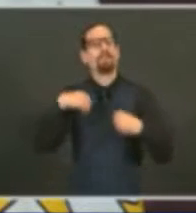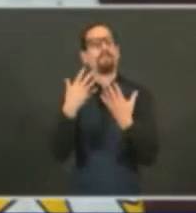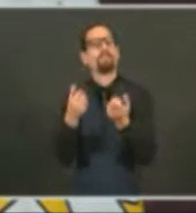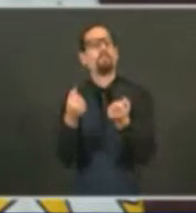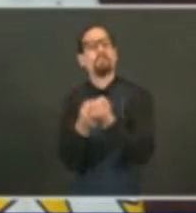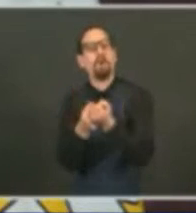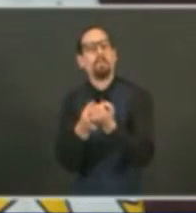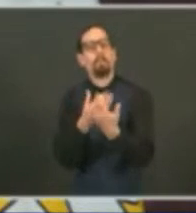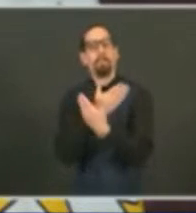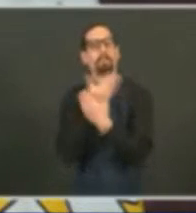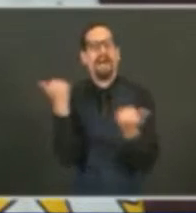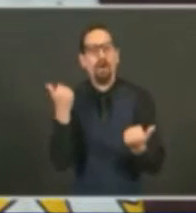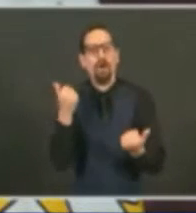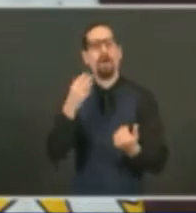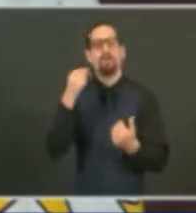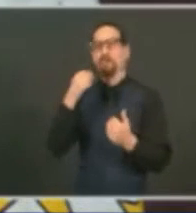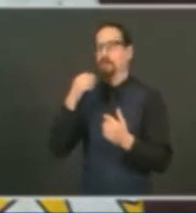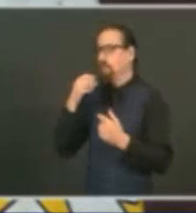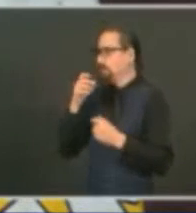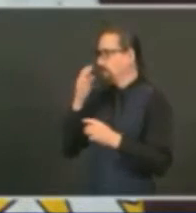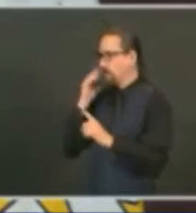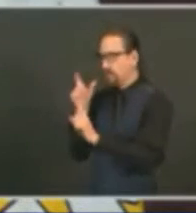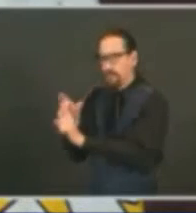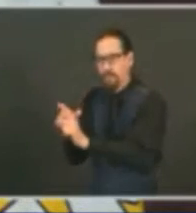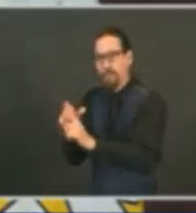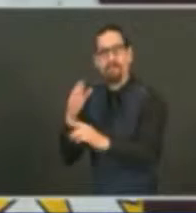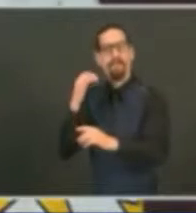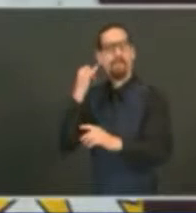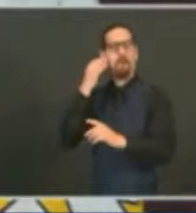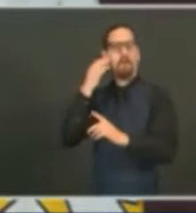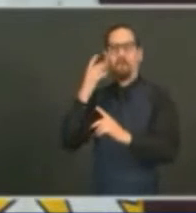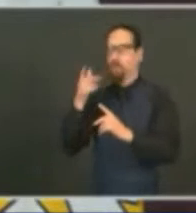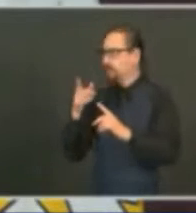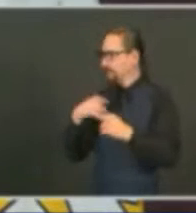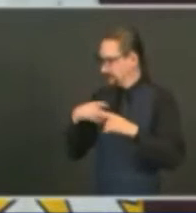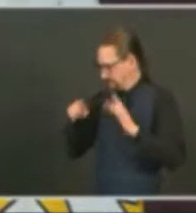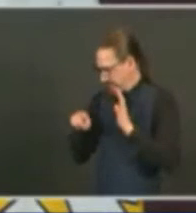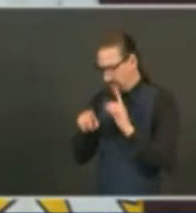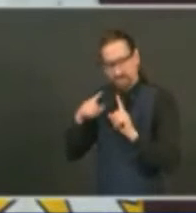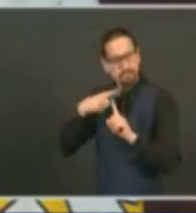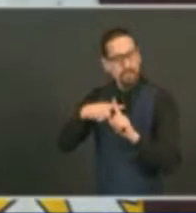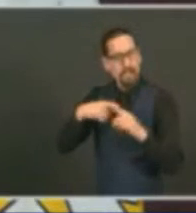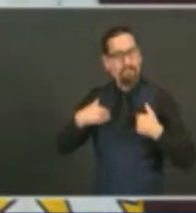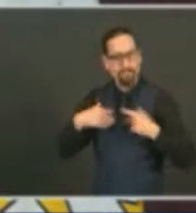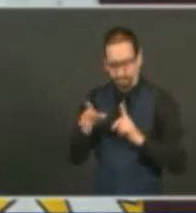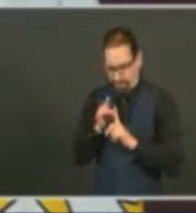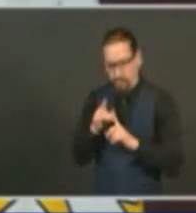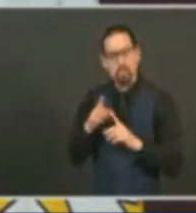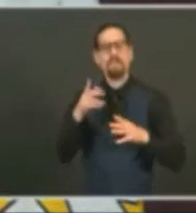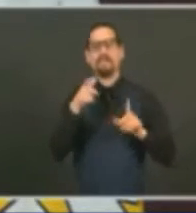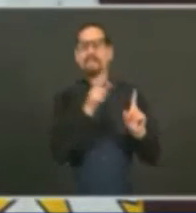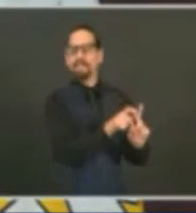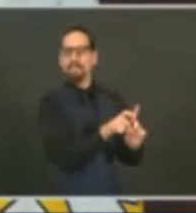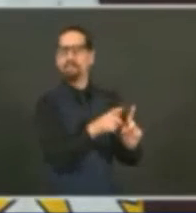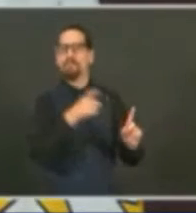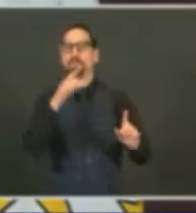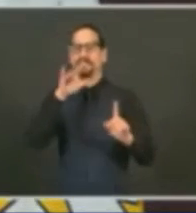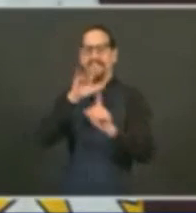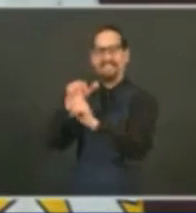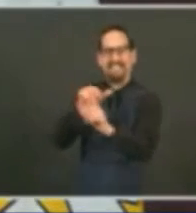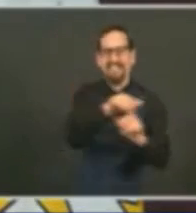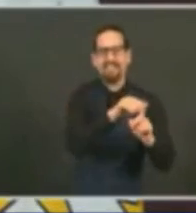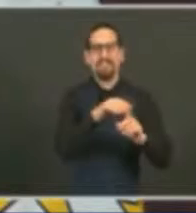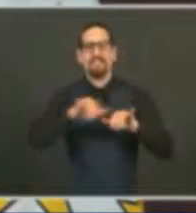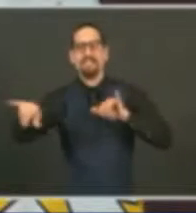in informing contacts about quarantining. For people who have symptoms and have a negative Binax